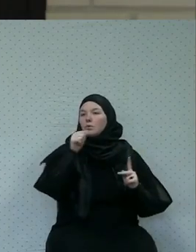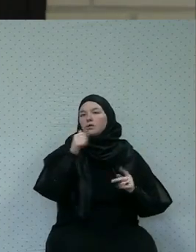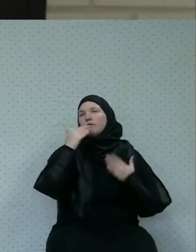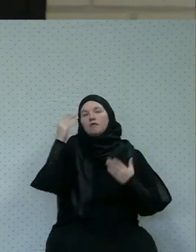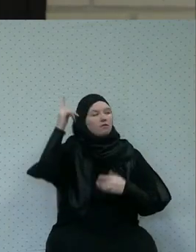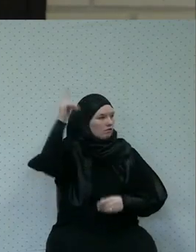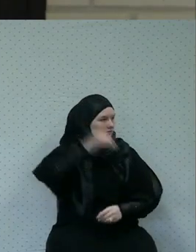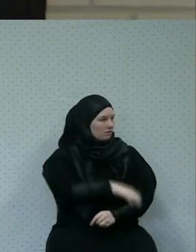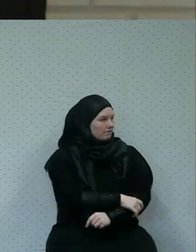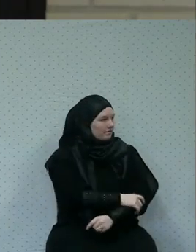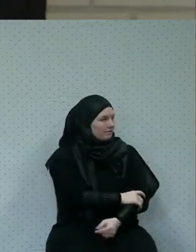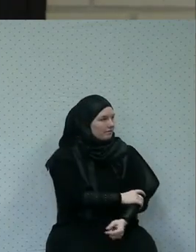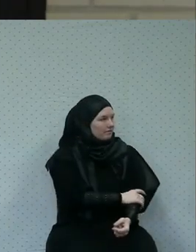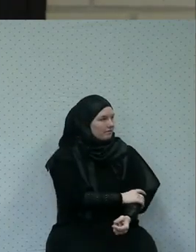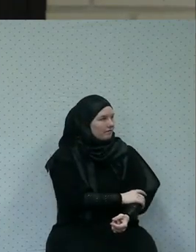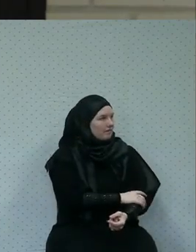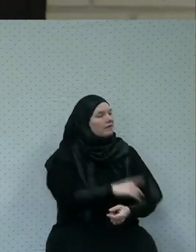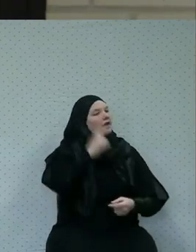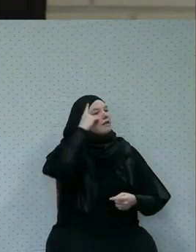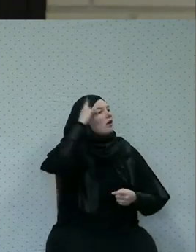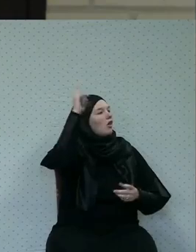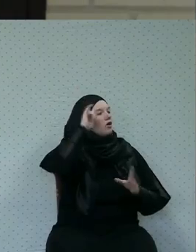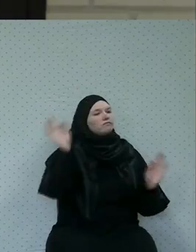granted. They think Allah will do nothing.